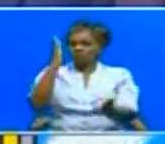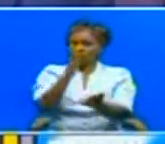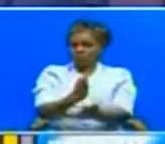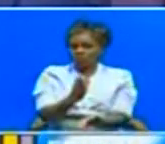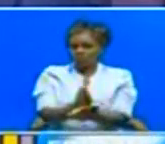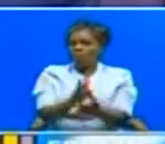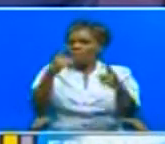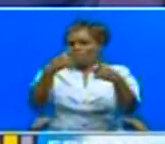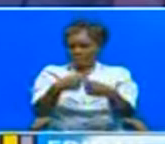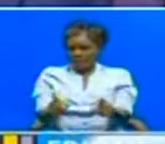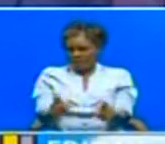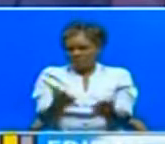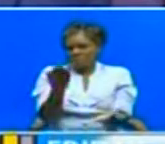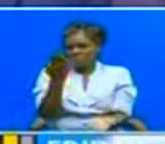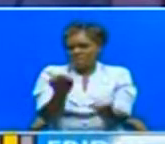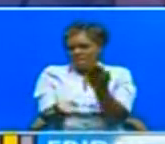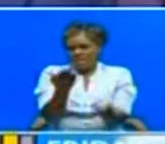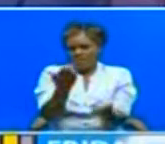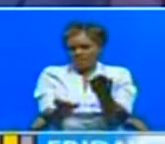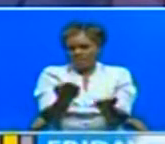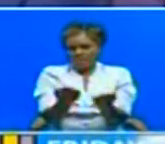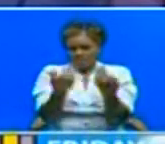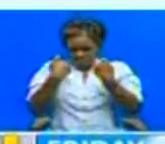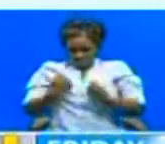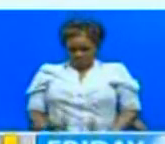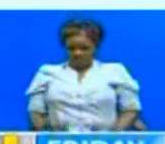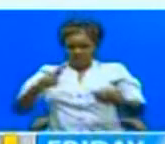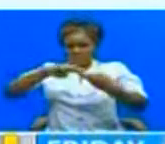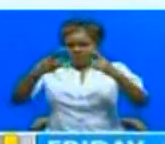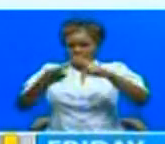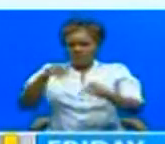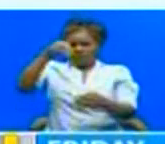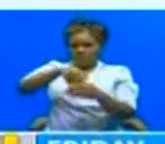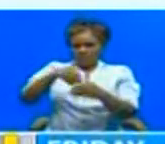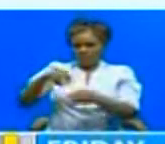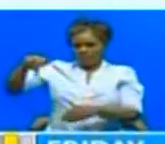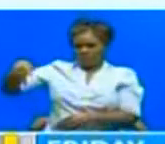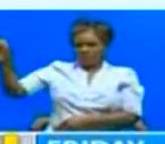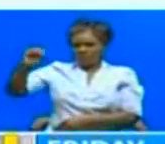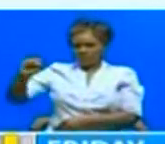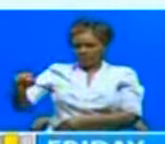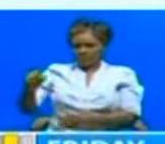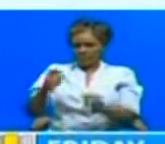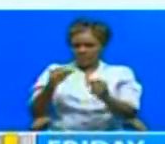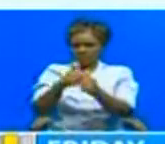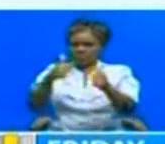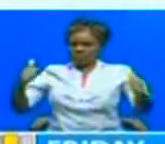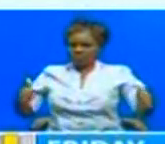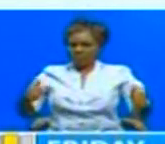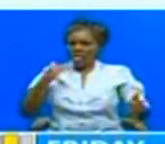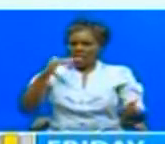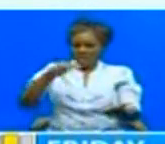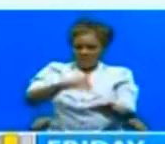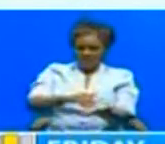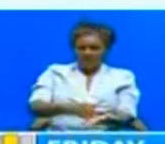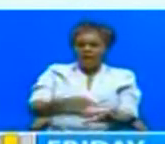in the work. But of course, it may be, maybe in the personal relationship. The Interior PS rejection hinged on a letter to parliamentary clerks